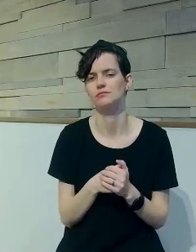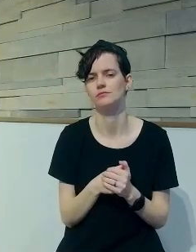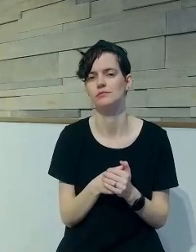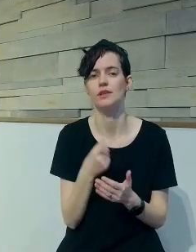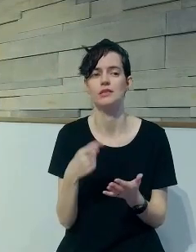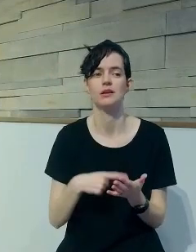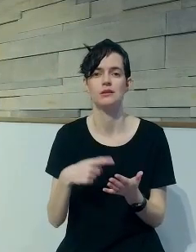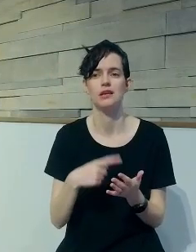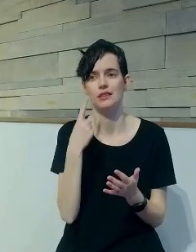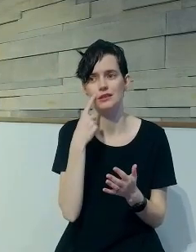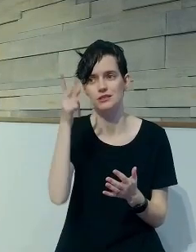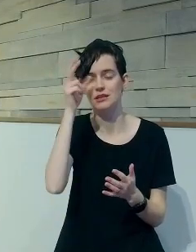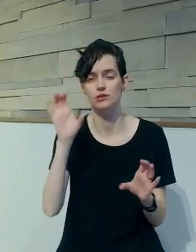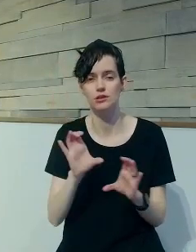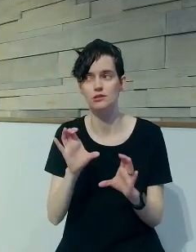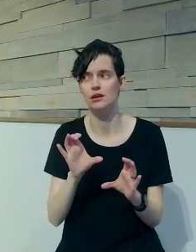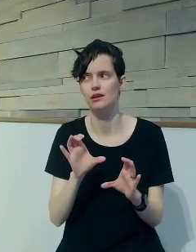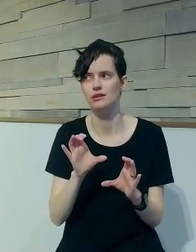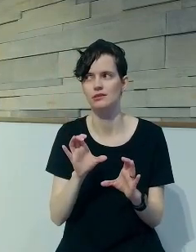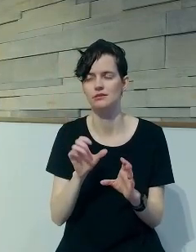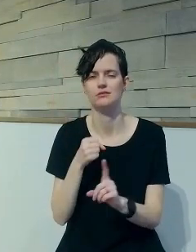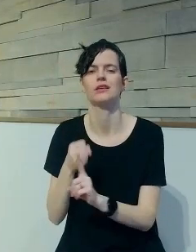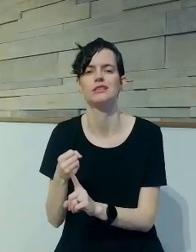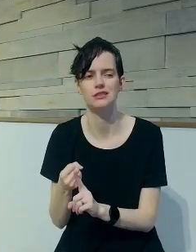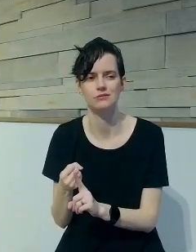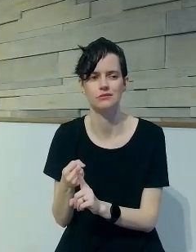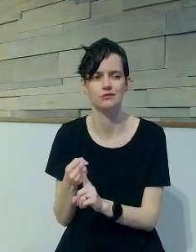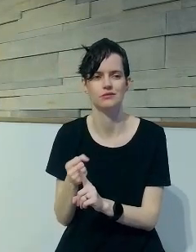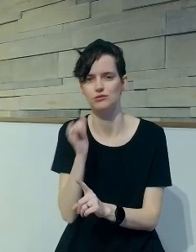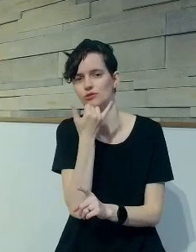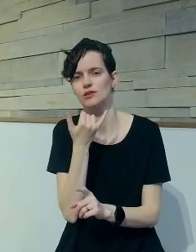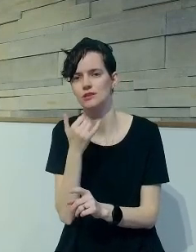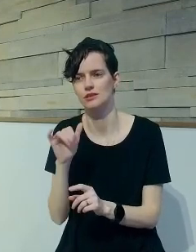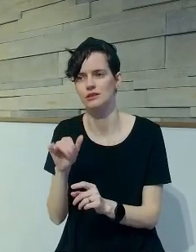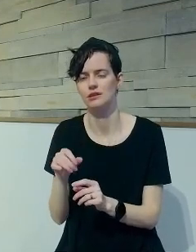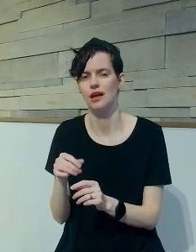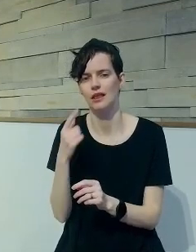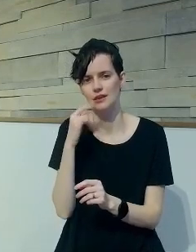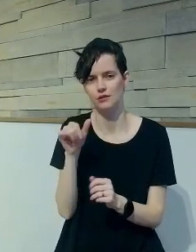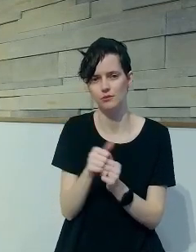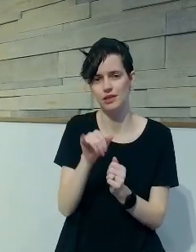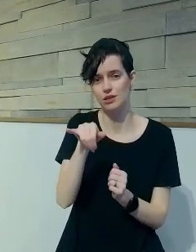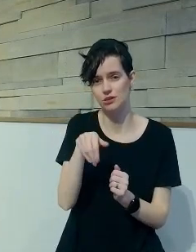And sometimes even I think what Satan does backfires on him. And I think it did with Job.